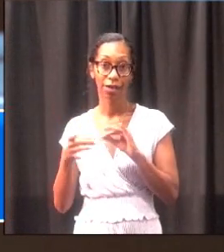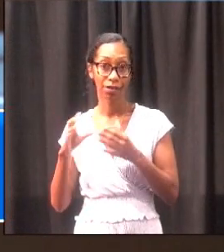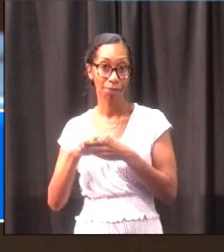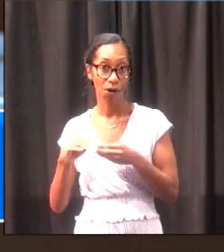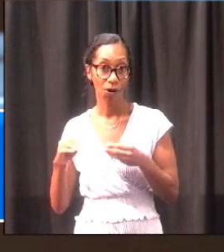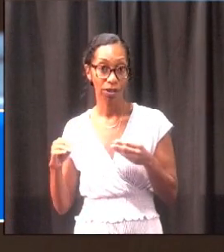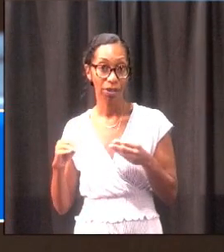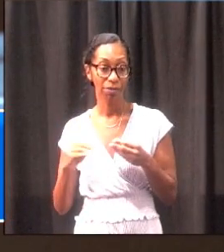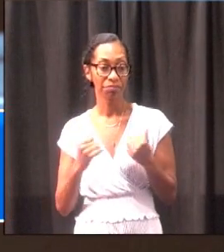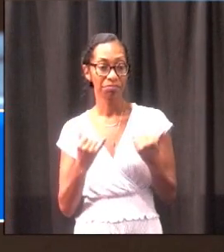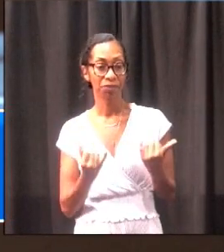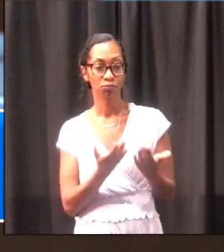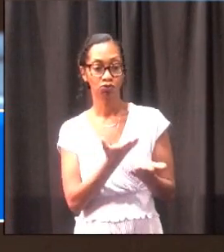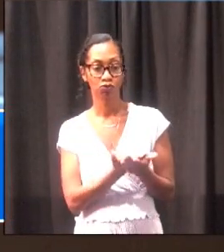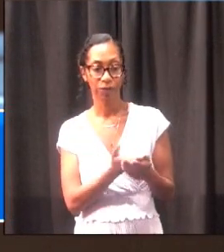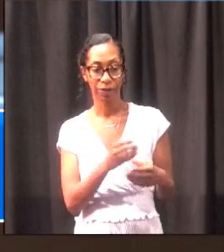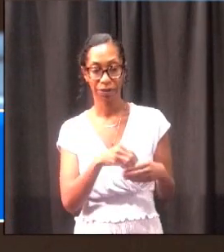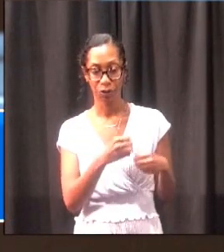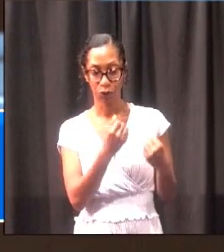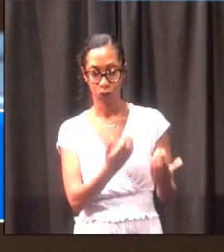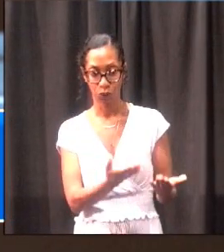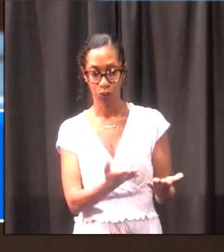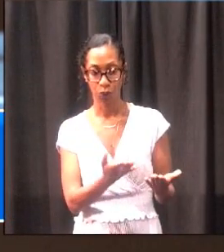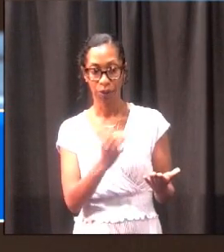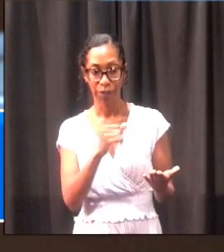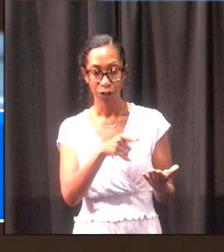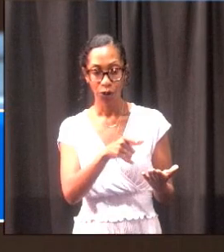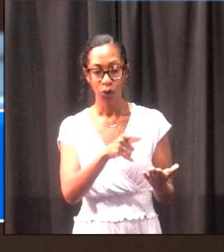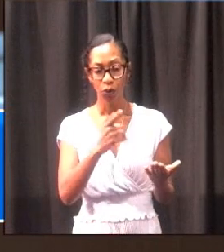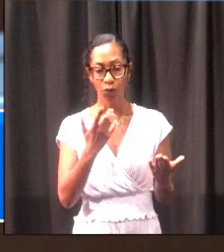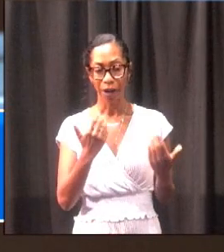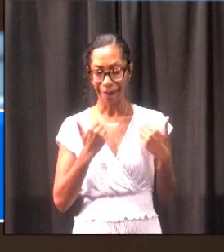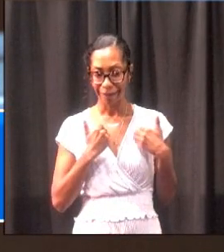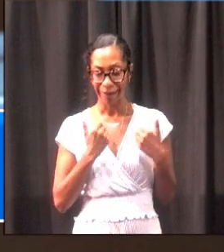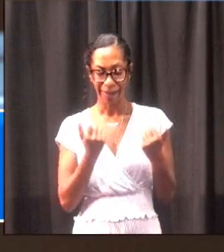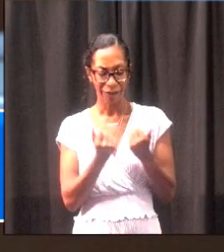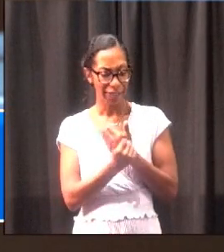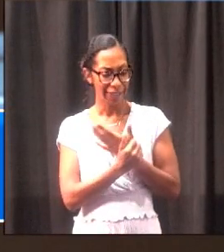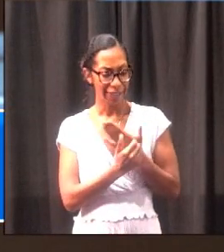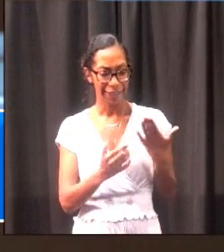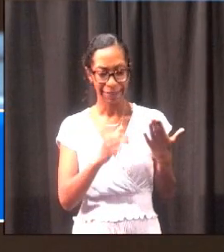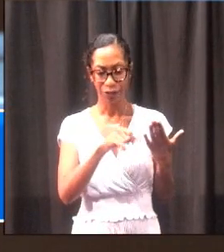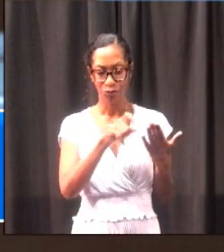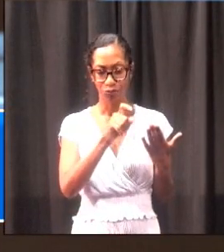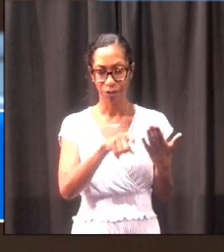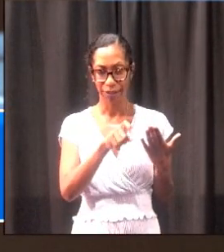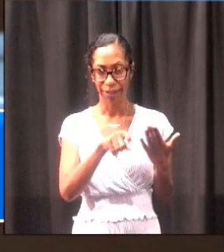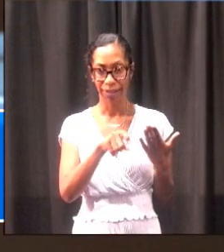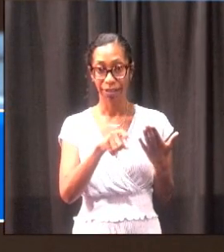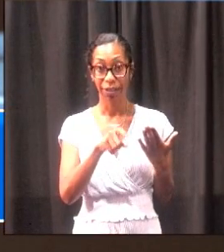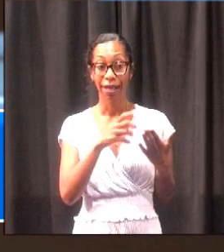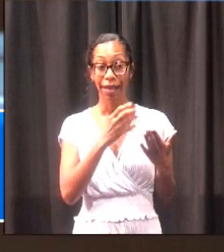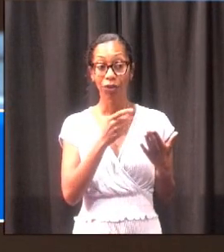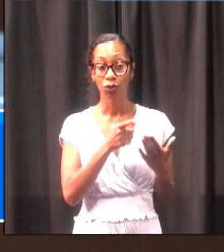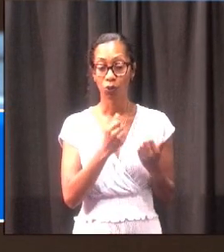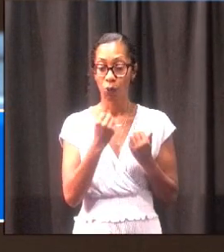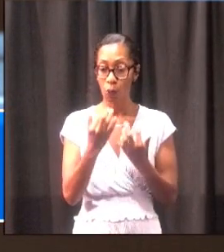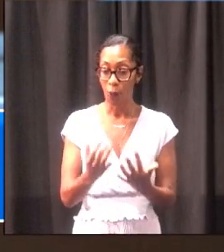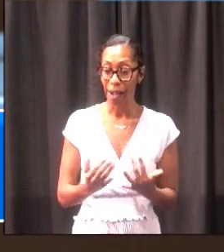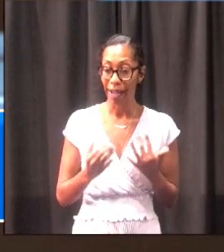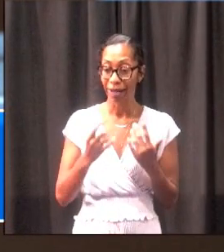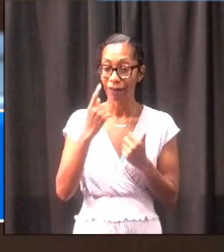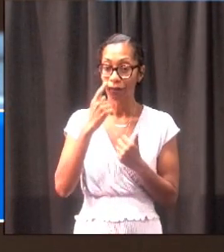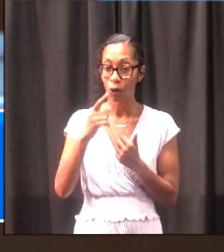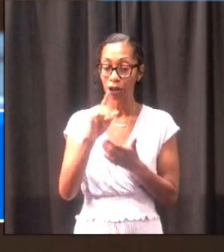you come short in no gift, eagerly waiting for the revelation of our Lord